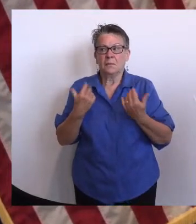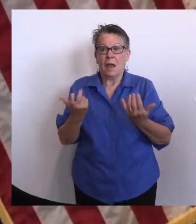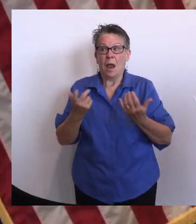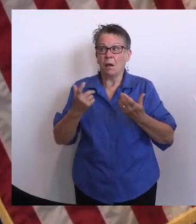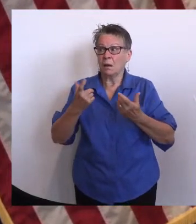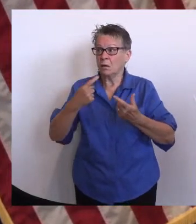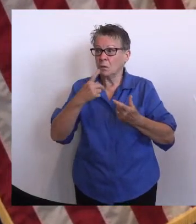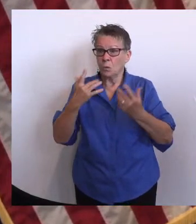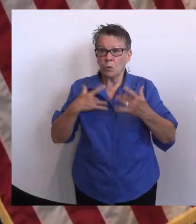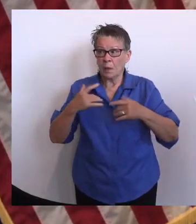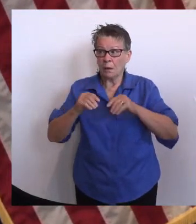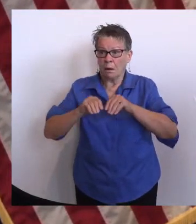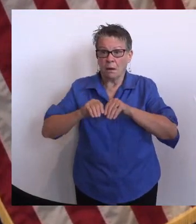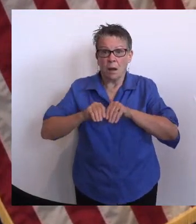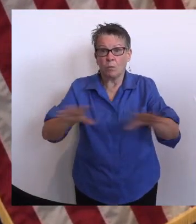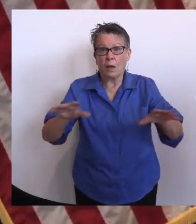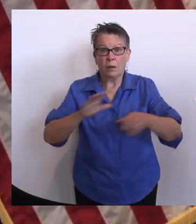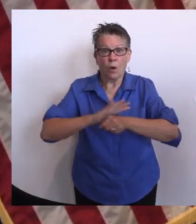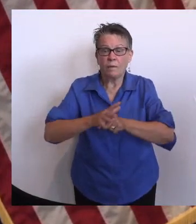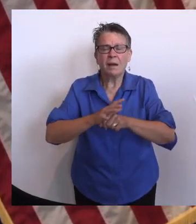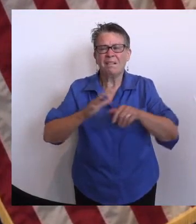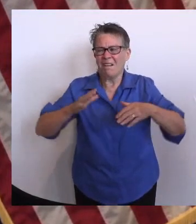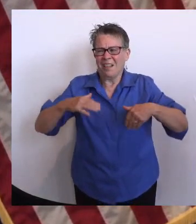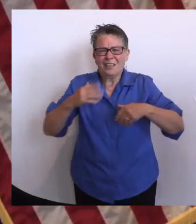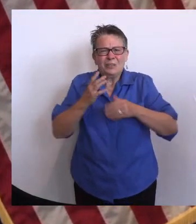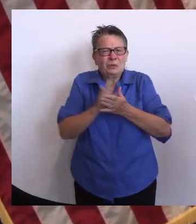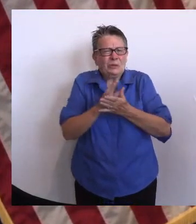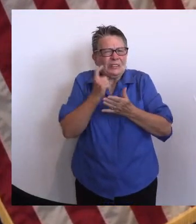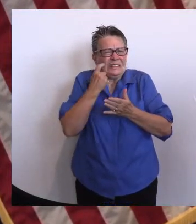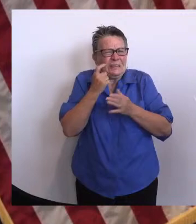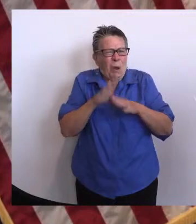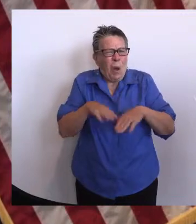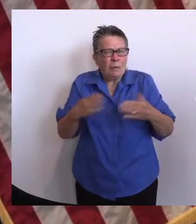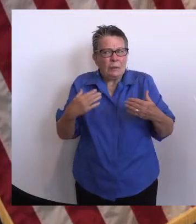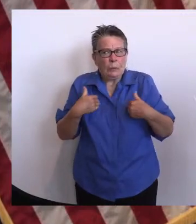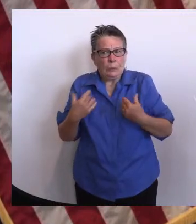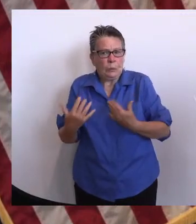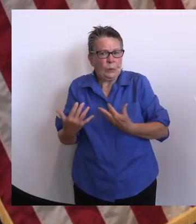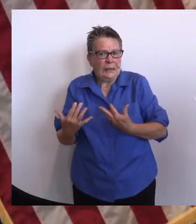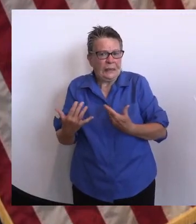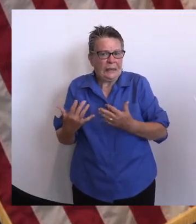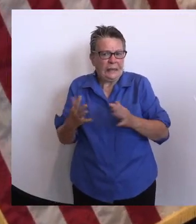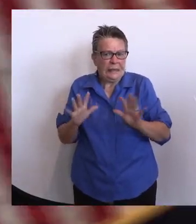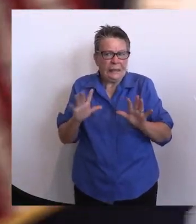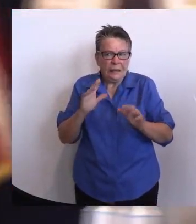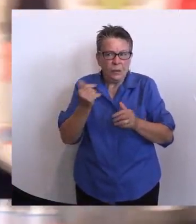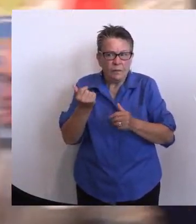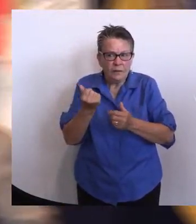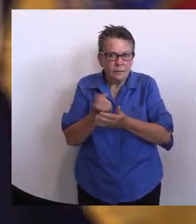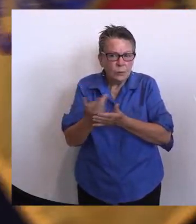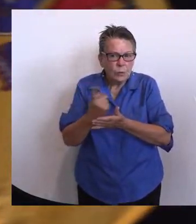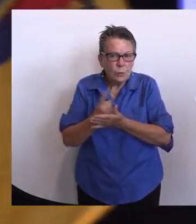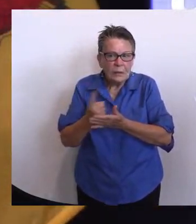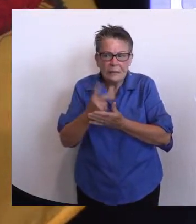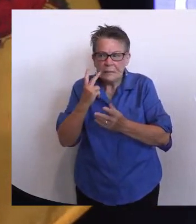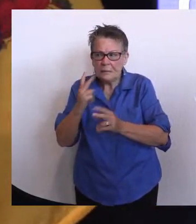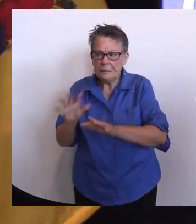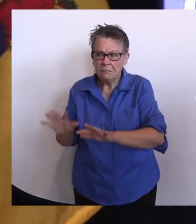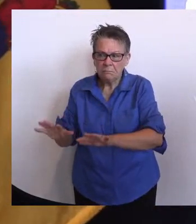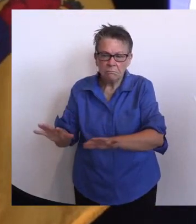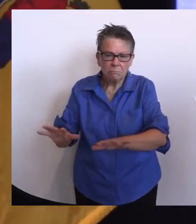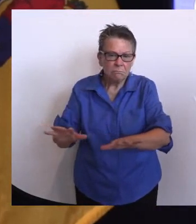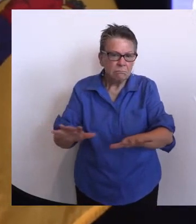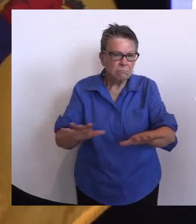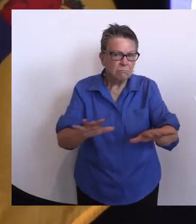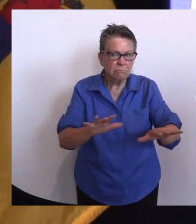of experience before we put the dashboard up, so we have nothing to put on the dashboard right now. I'll jump before